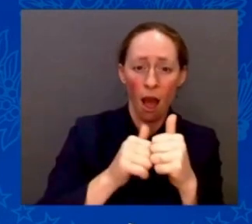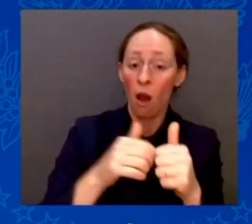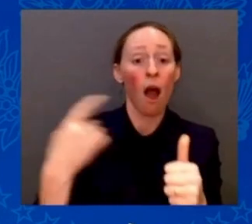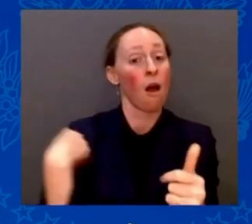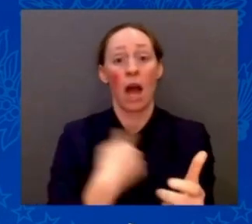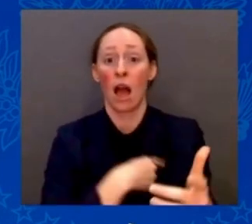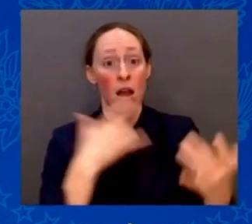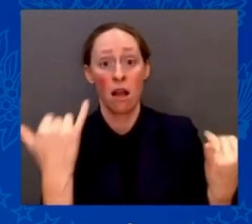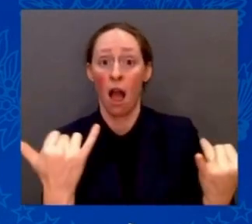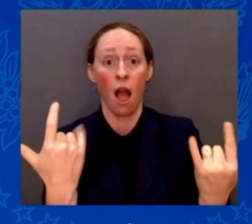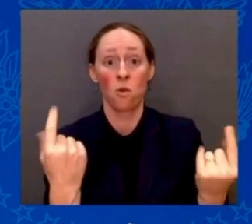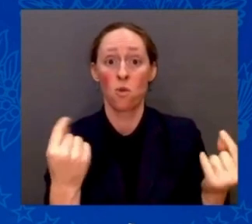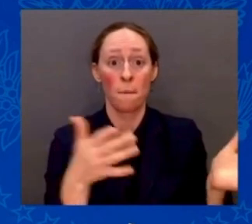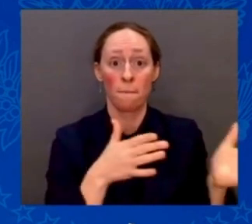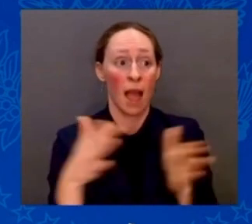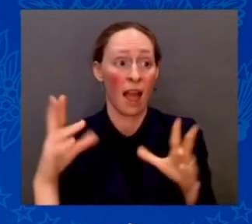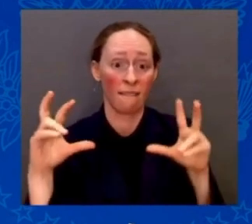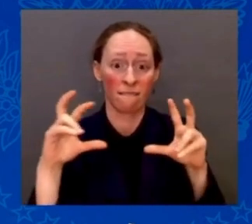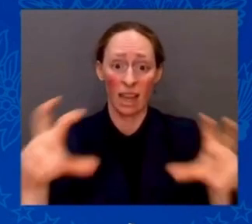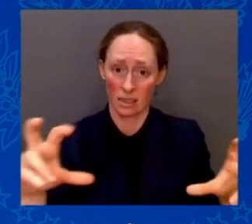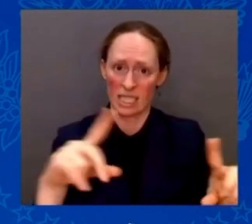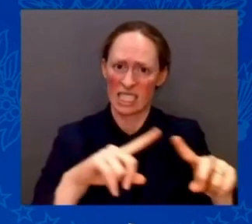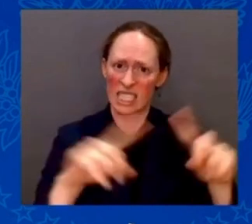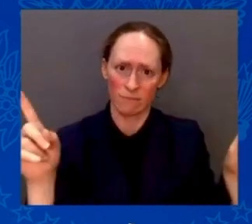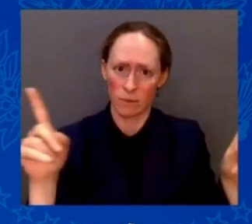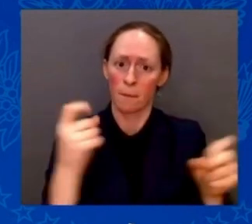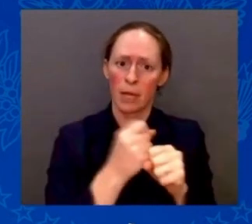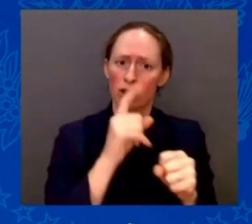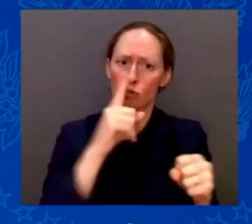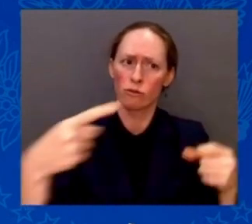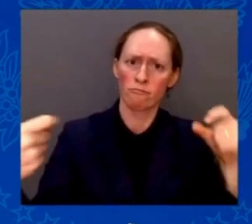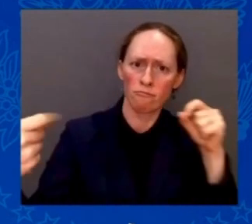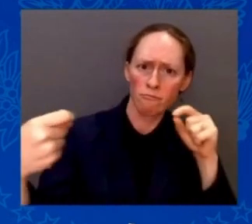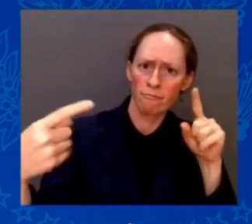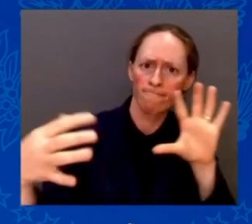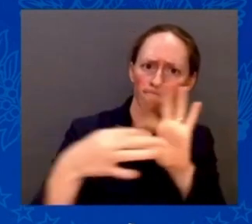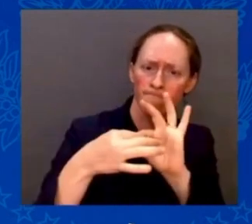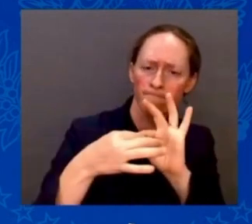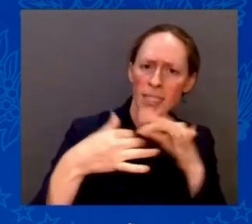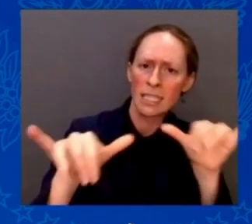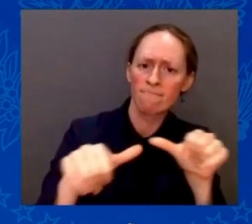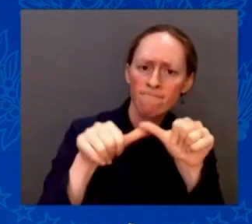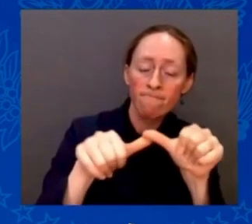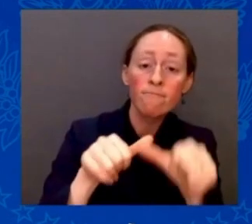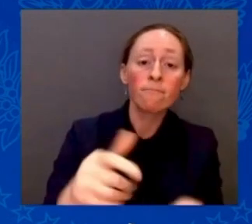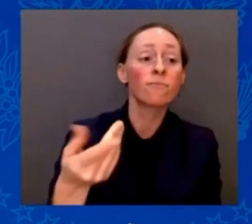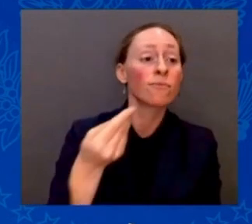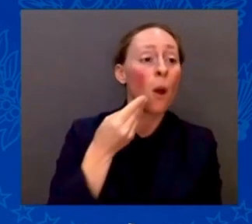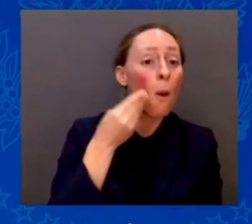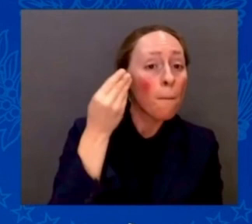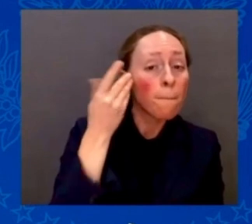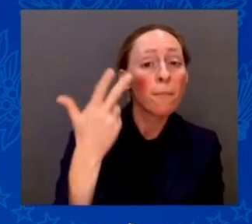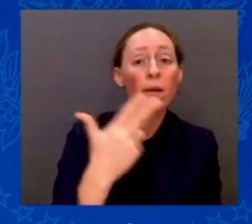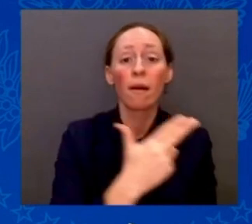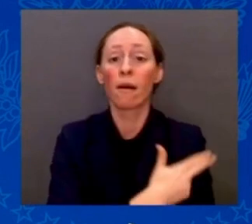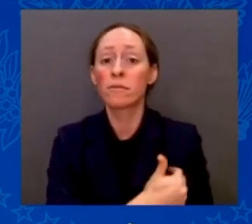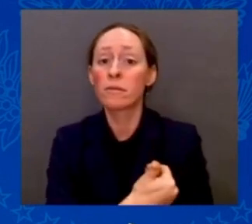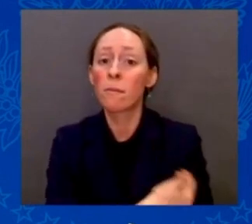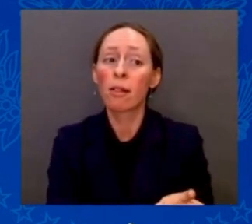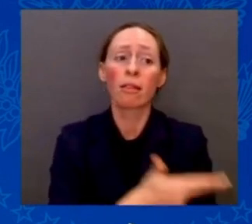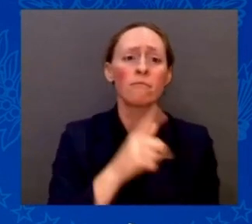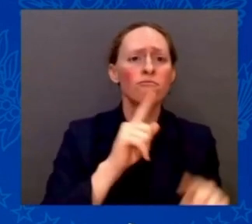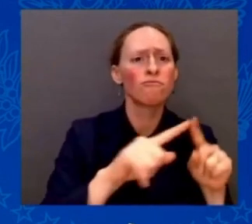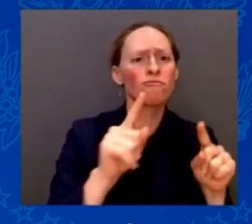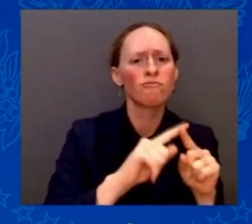homes, hospitals, water stations, even during intense storms and extreme weather. Funding will be used